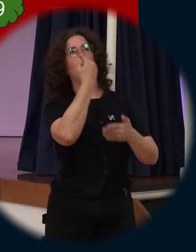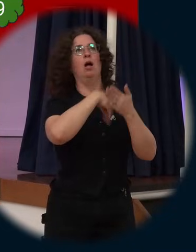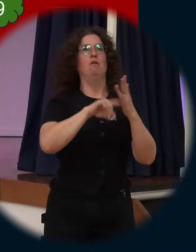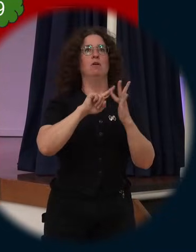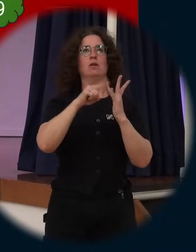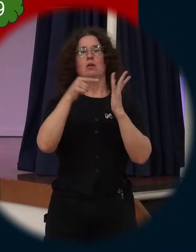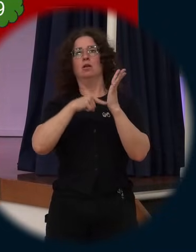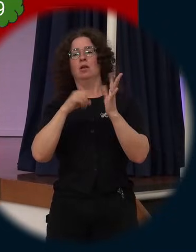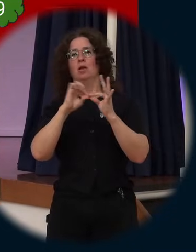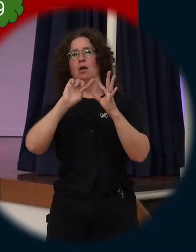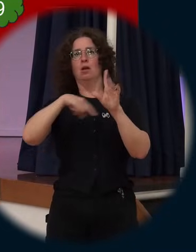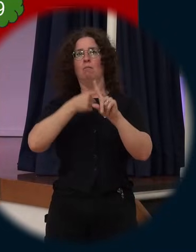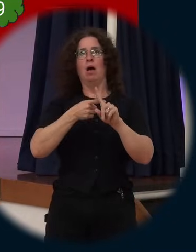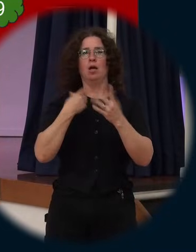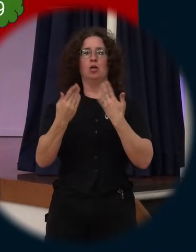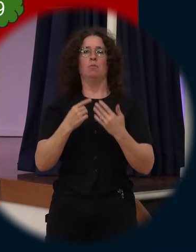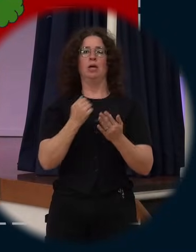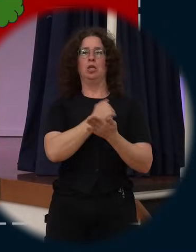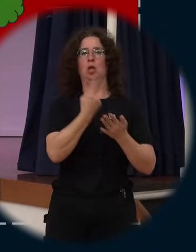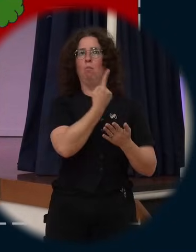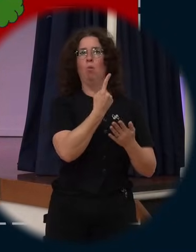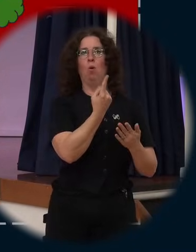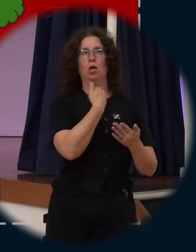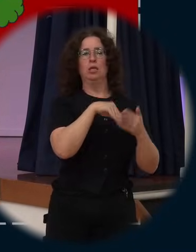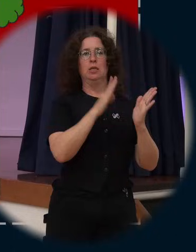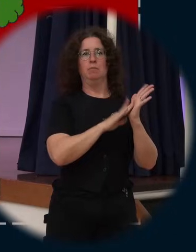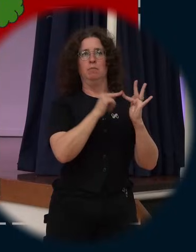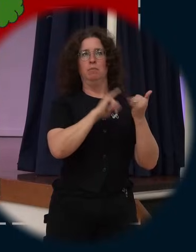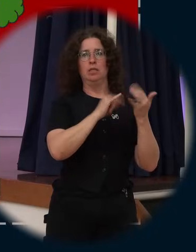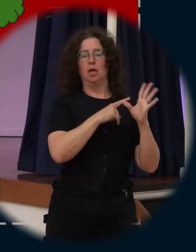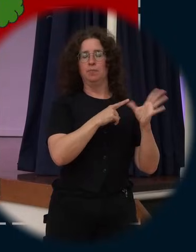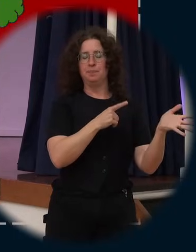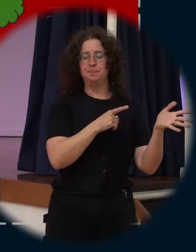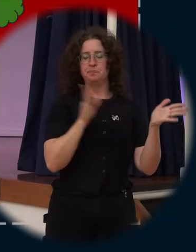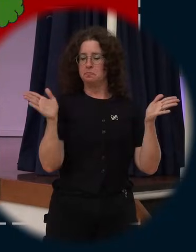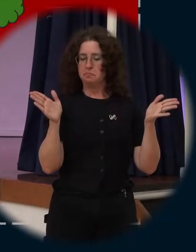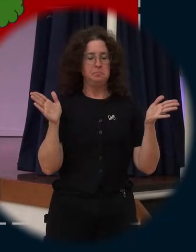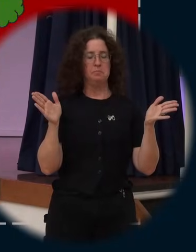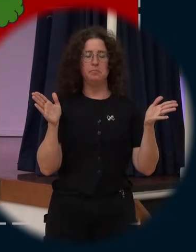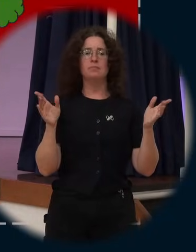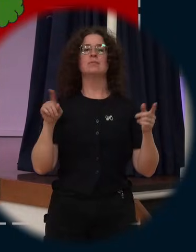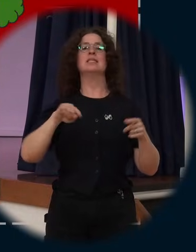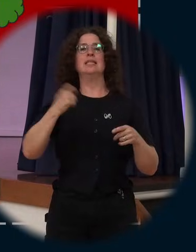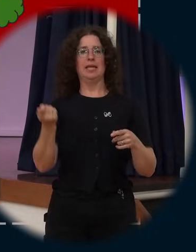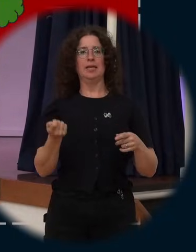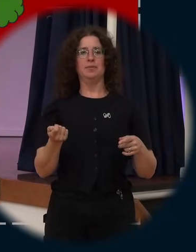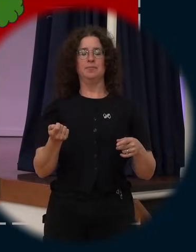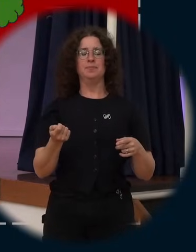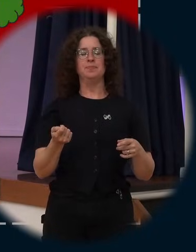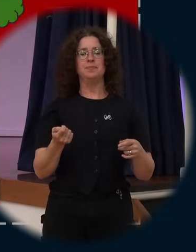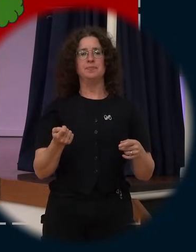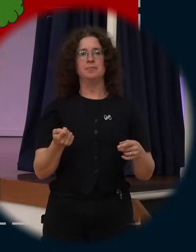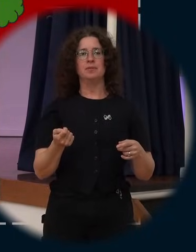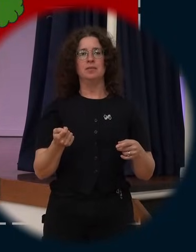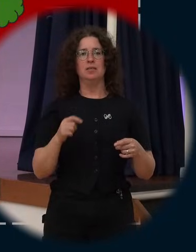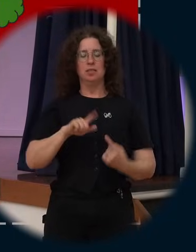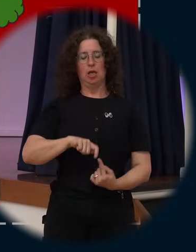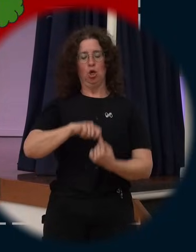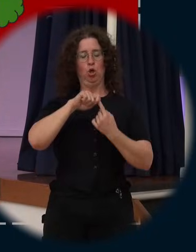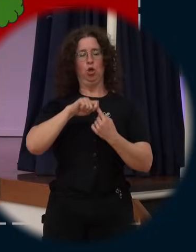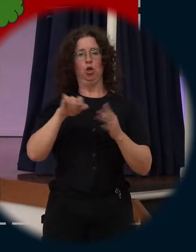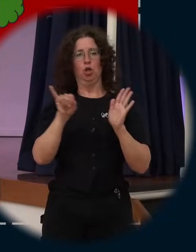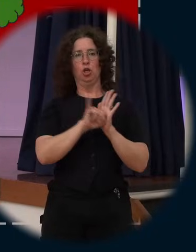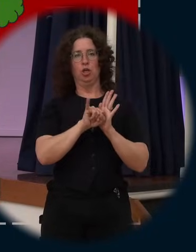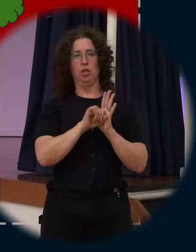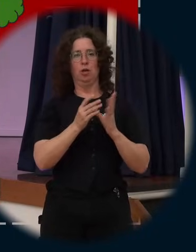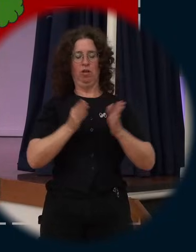the number 1 tree over in the mesa. And then we can associate those unique identifiers with